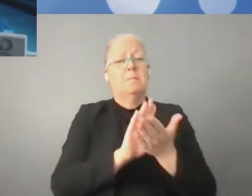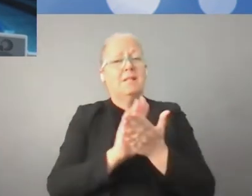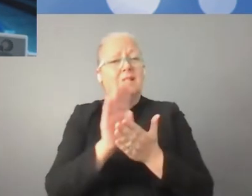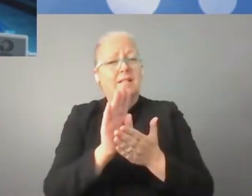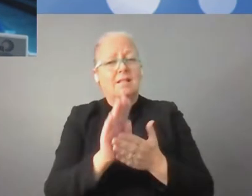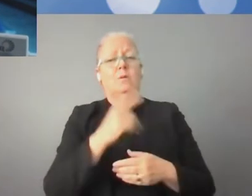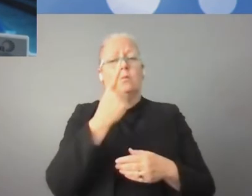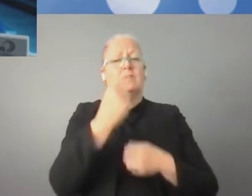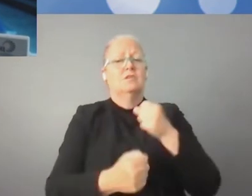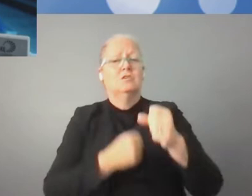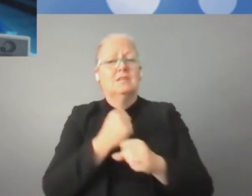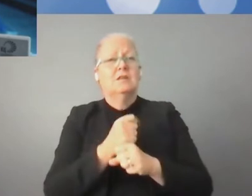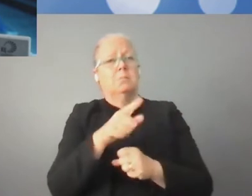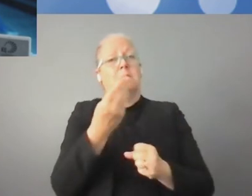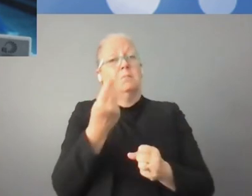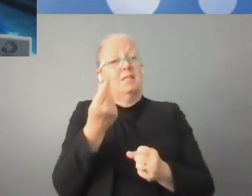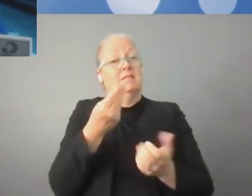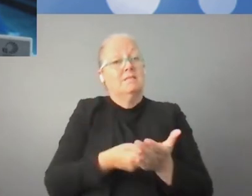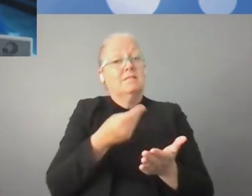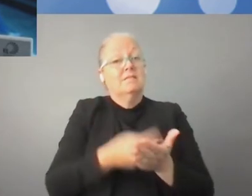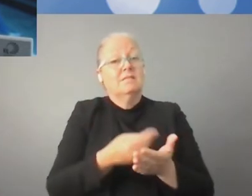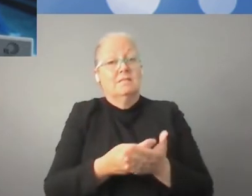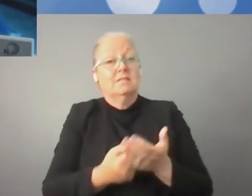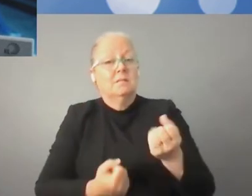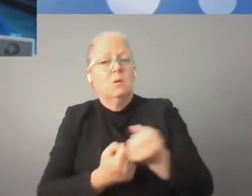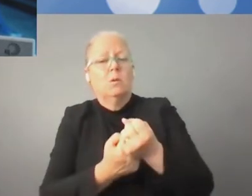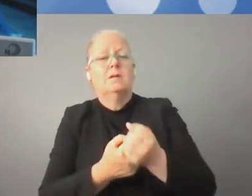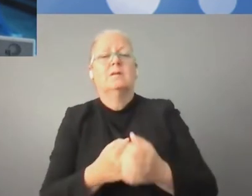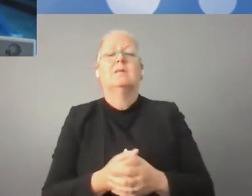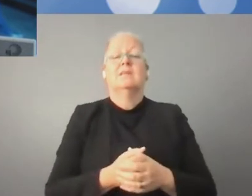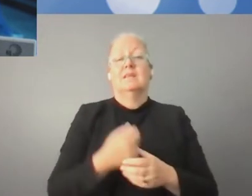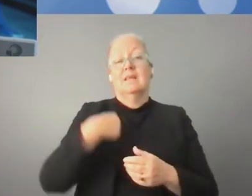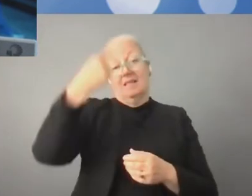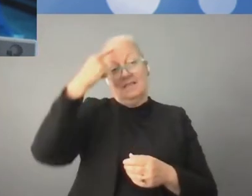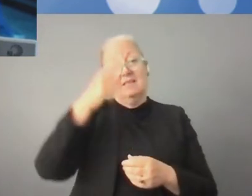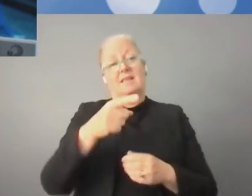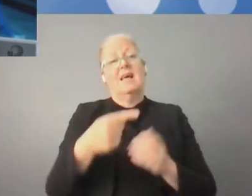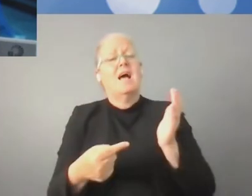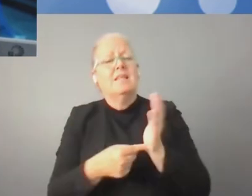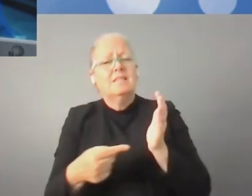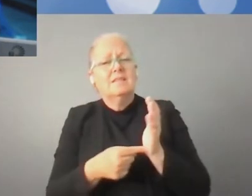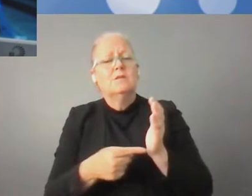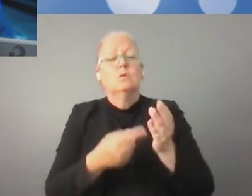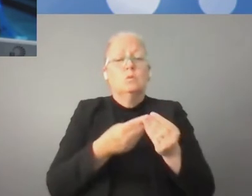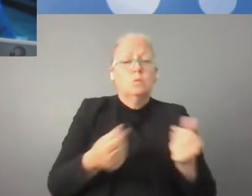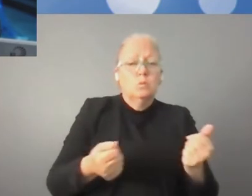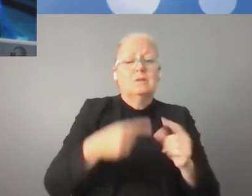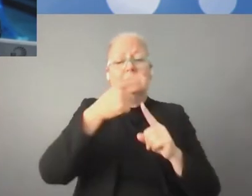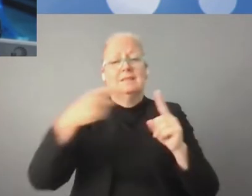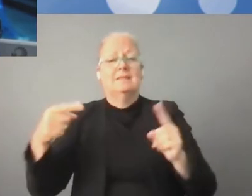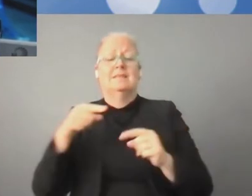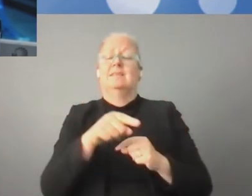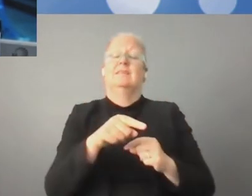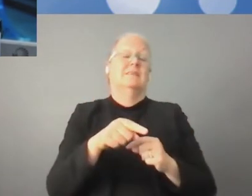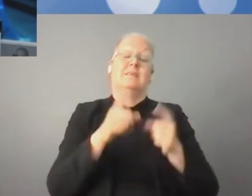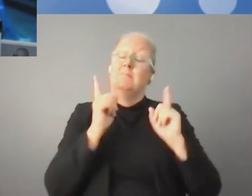believe that the furthered growth and development of i.t solutions and the digital economy are impossible without